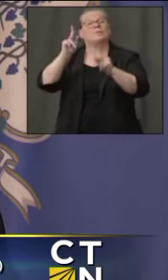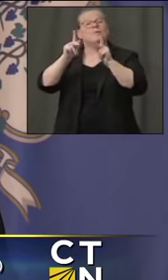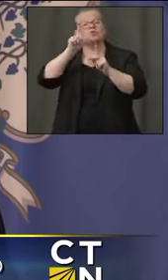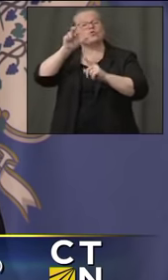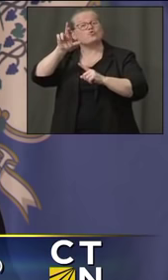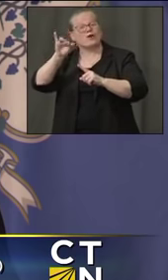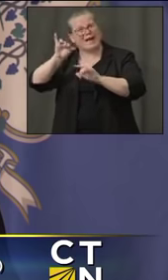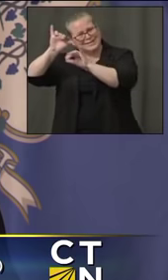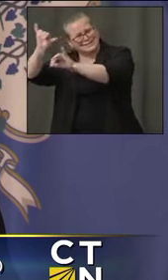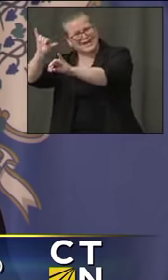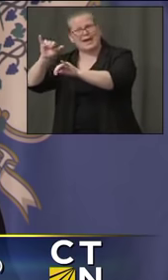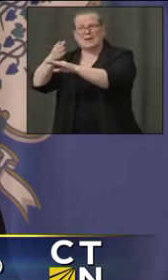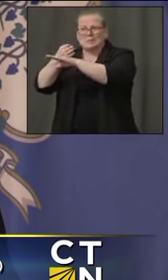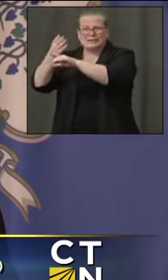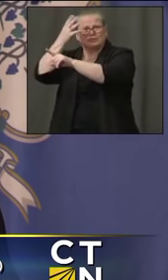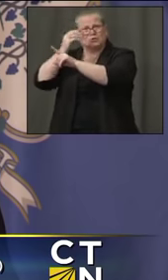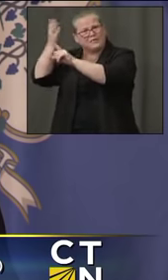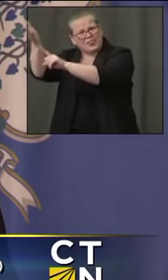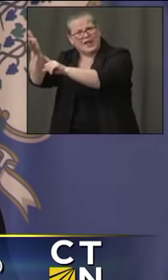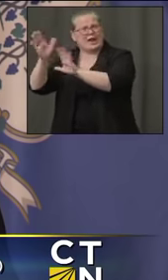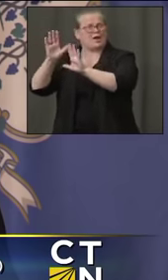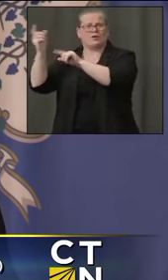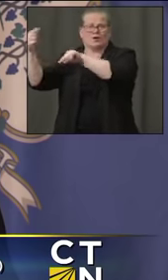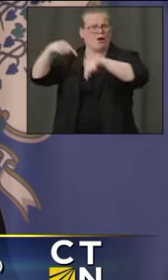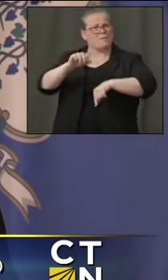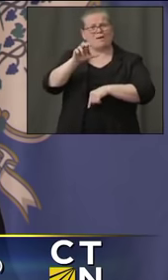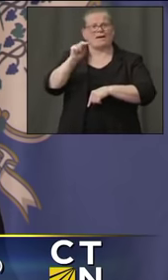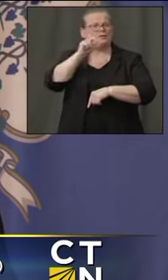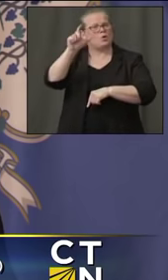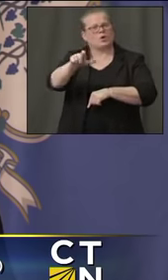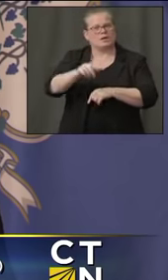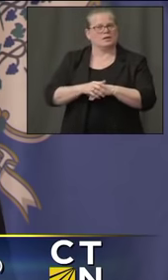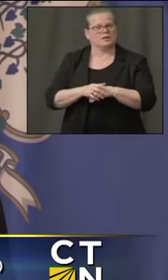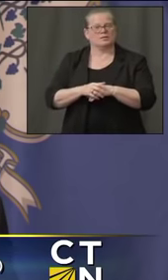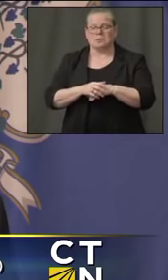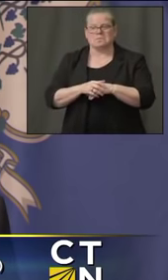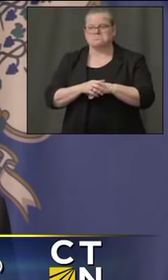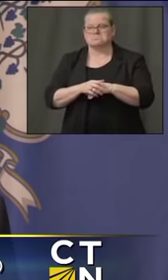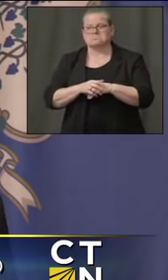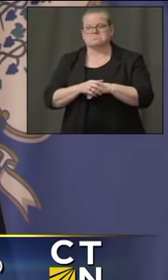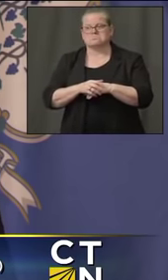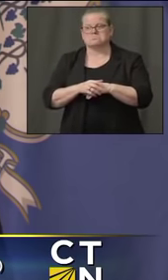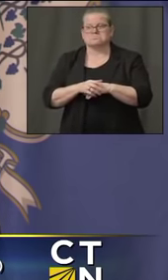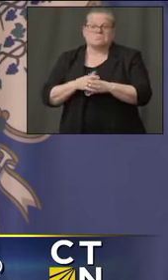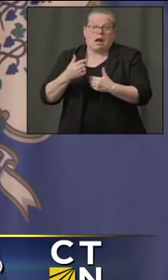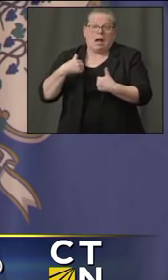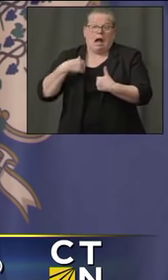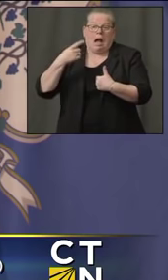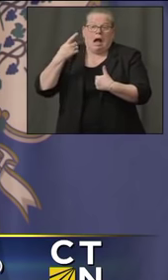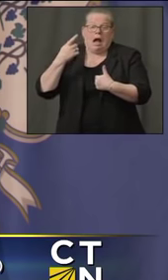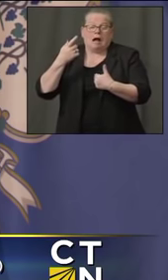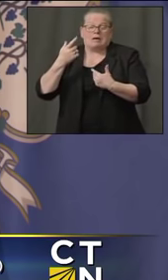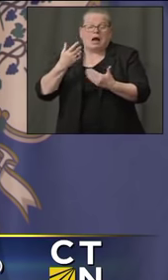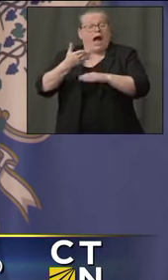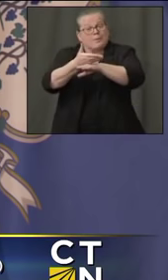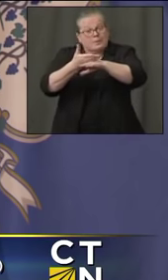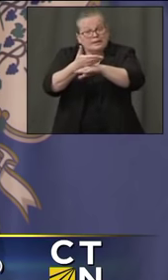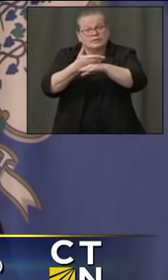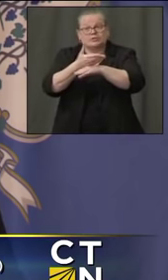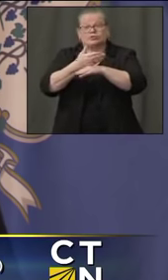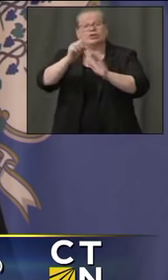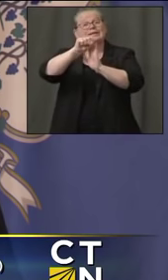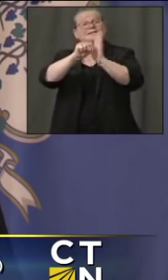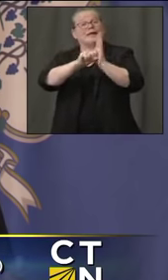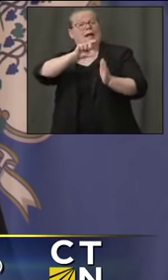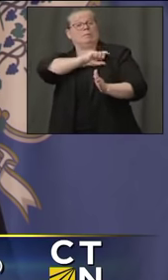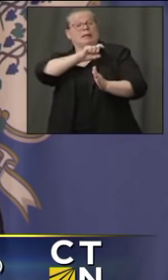down the load on those beaches. And no, I don't think we're going to have state troopers walking around the beaches, but I do think that